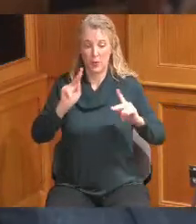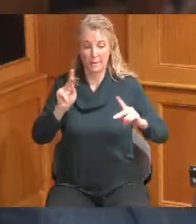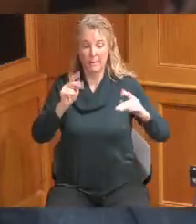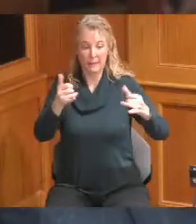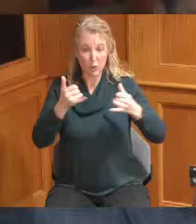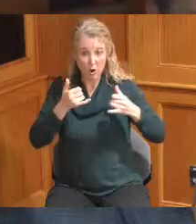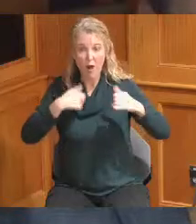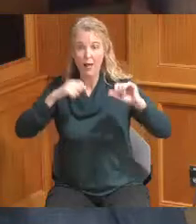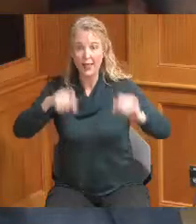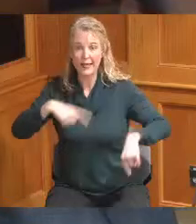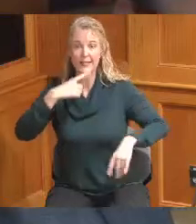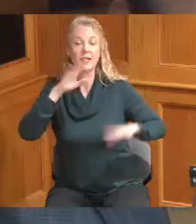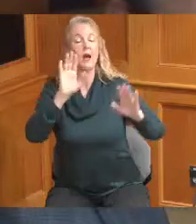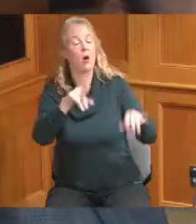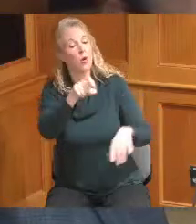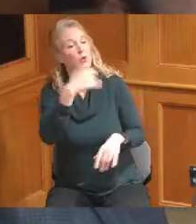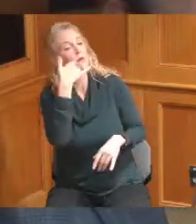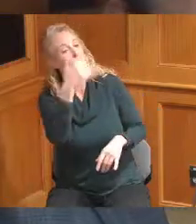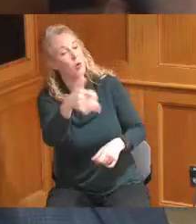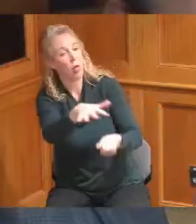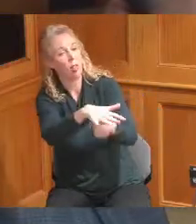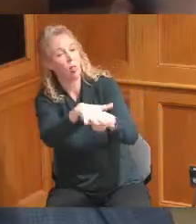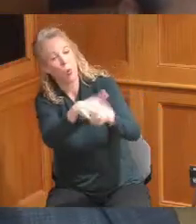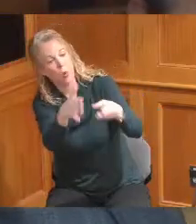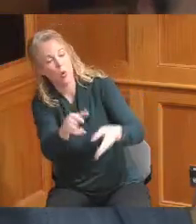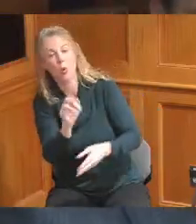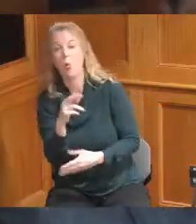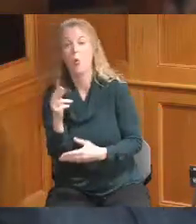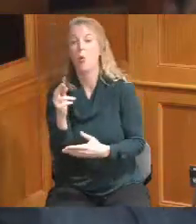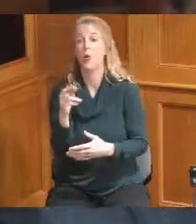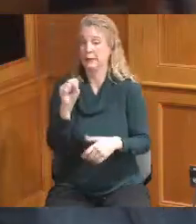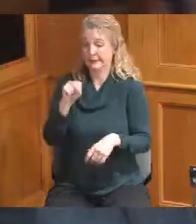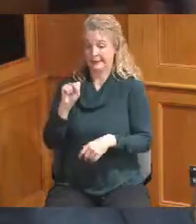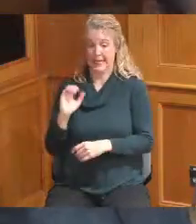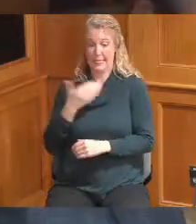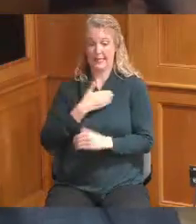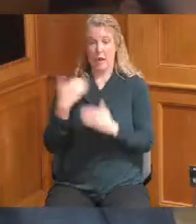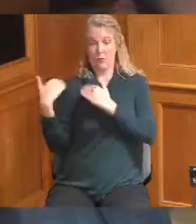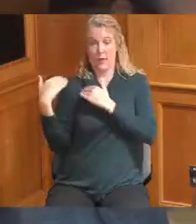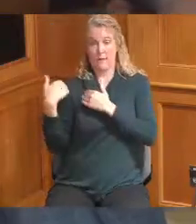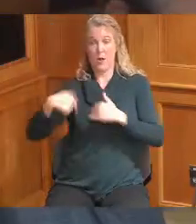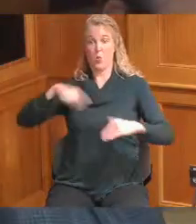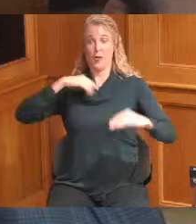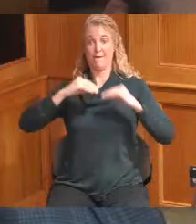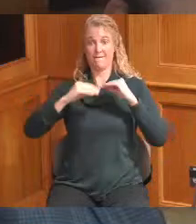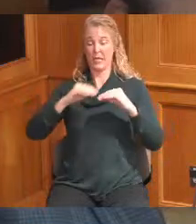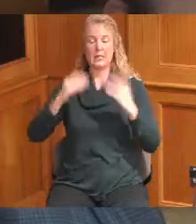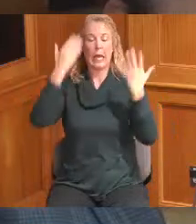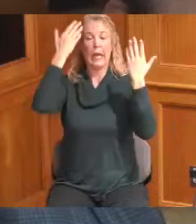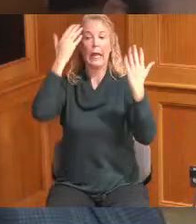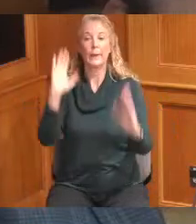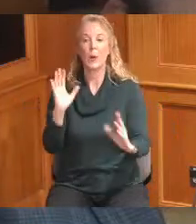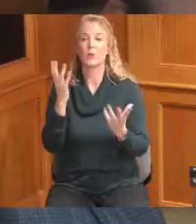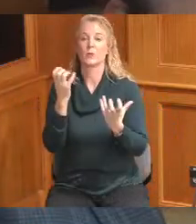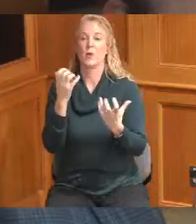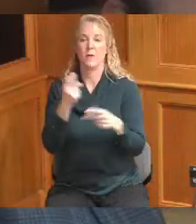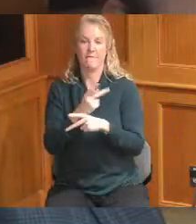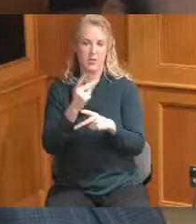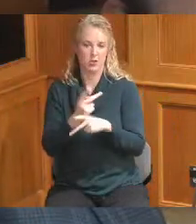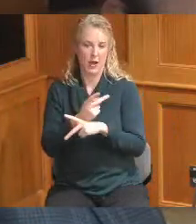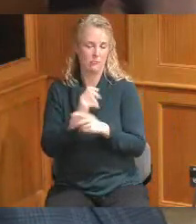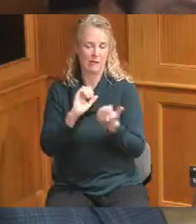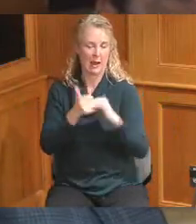not the county, you got to call your local person, or yes, it is the engineer's office, you got to talk to that